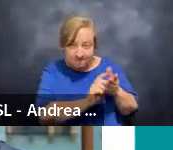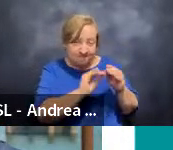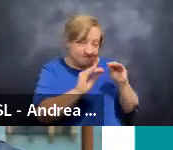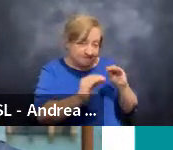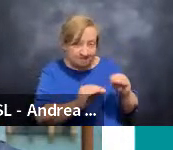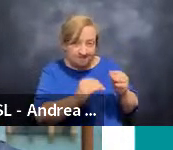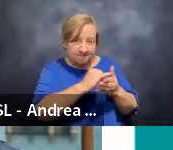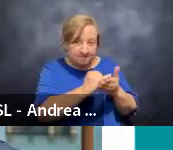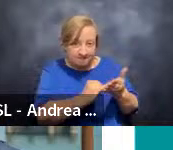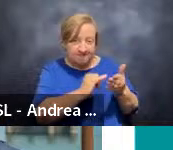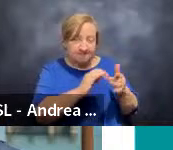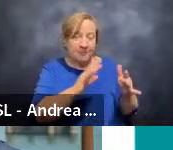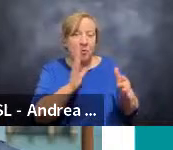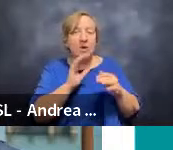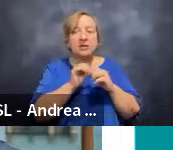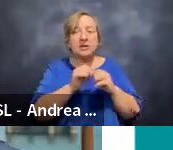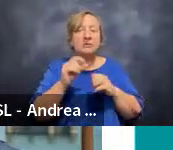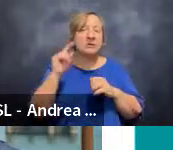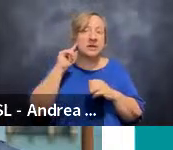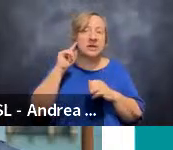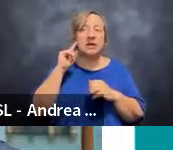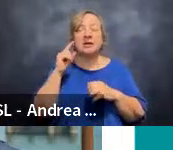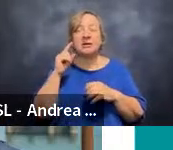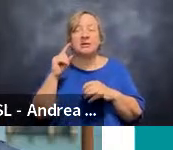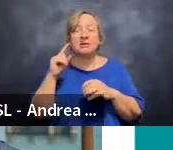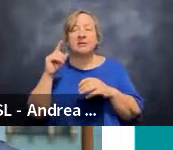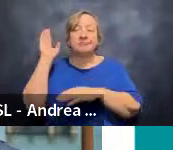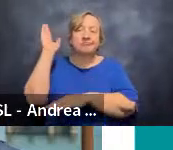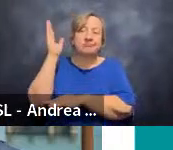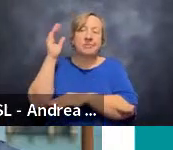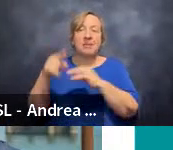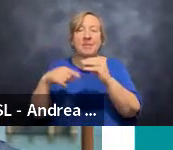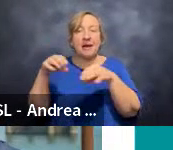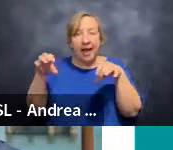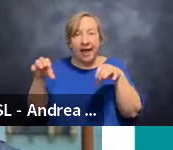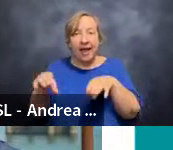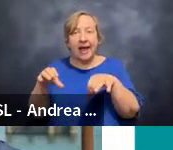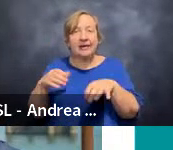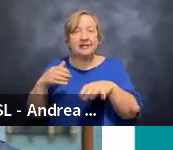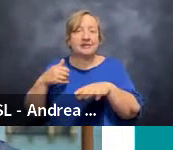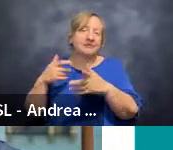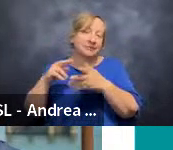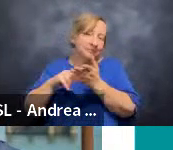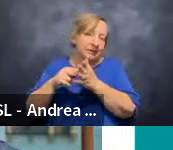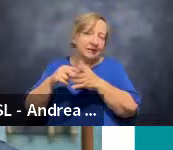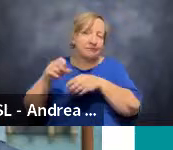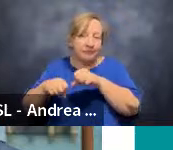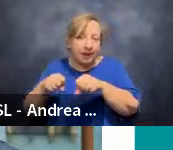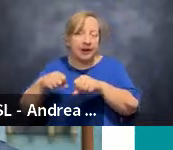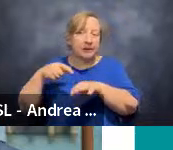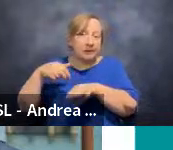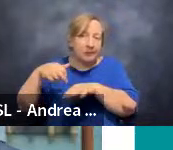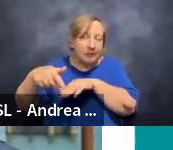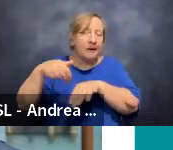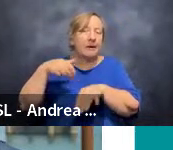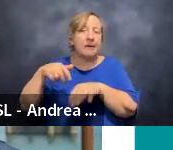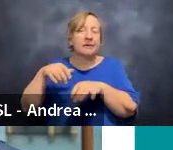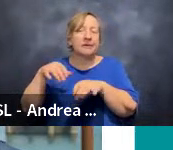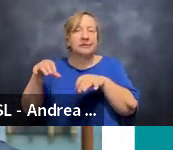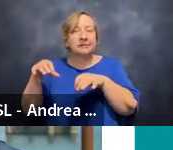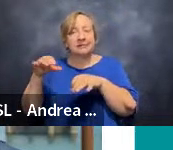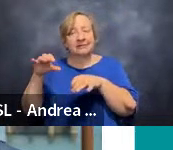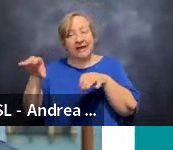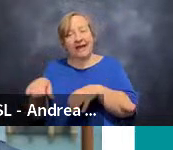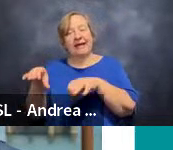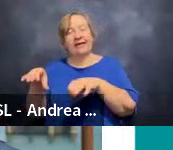of the active transportation issues that we're working on. You're going to hear that tonight. The transit team continues to